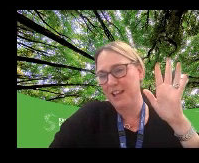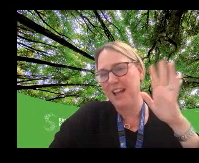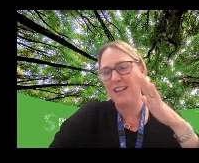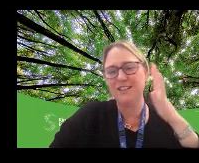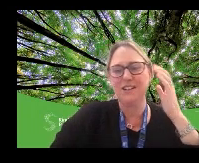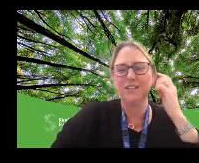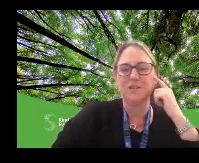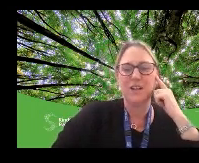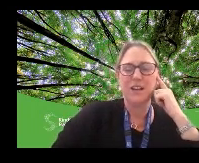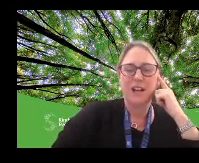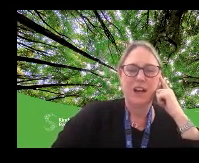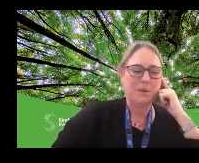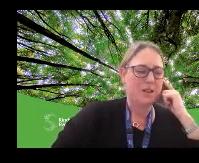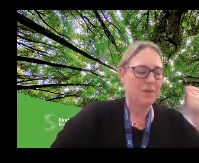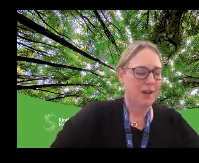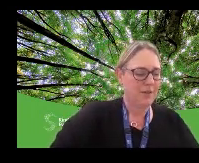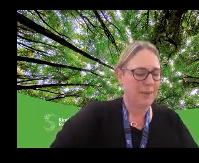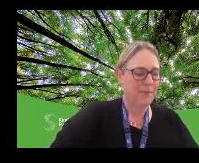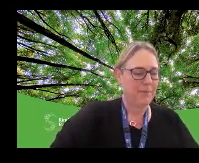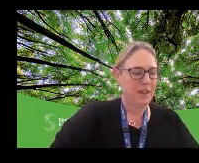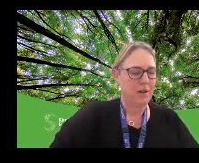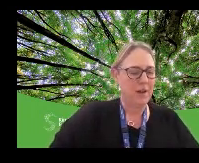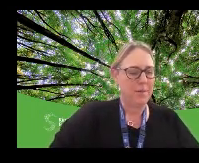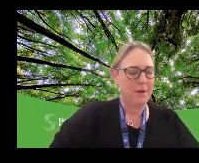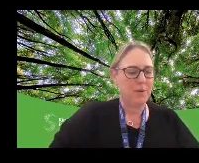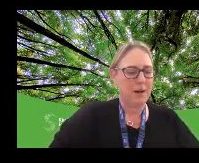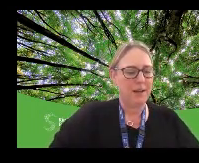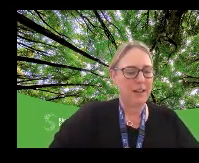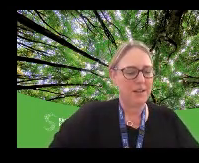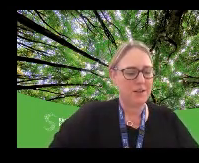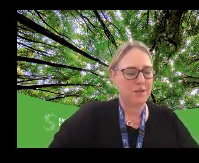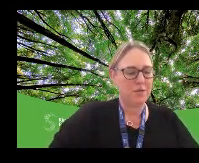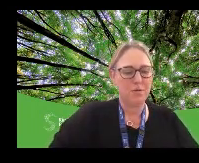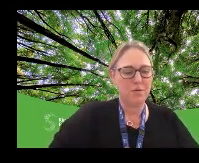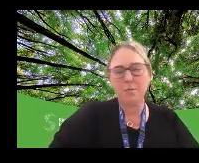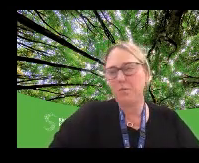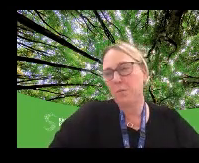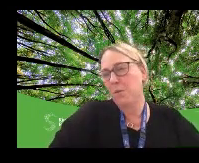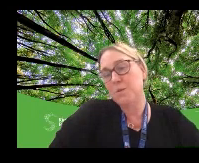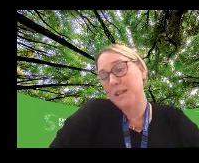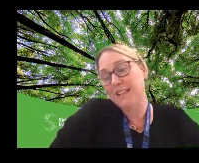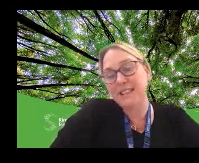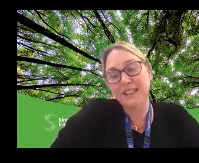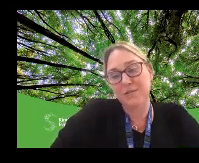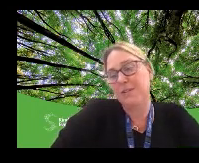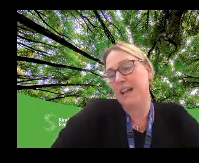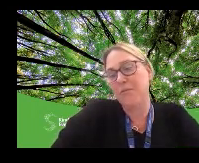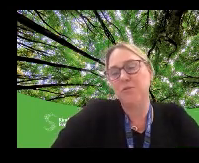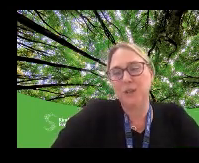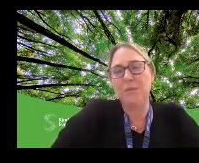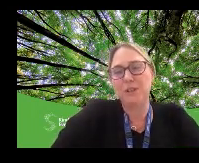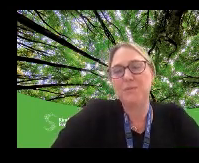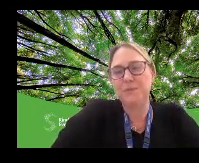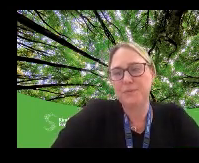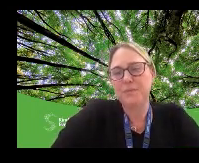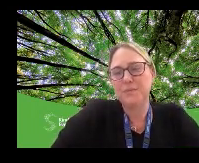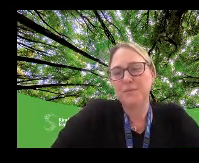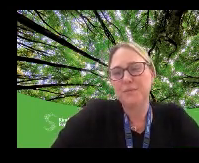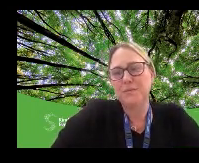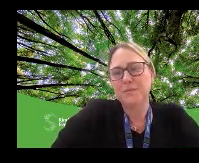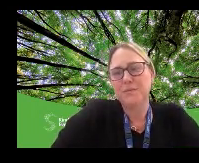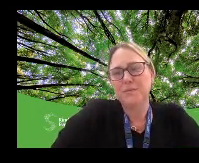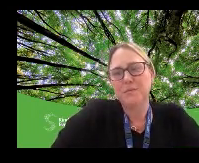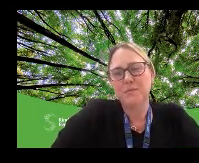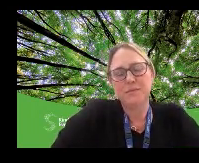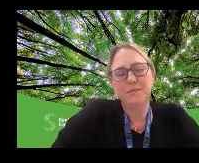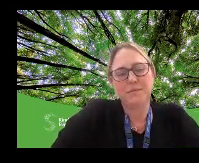what, depending on the age, especially if you have, other people coming into school, what's being seen is really helpful to capture.